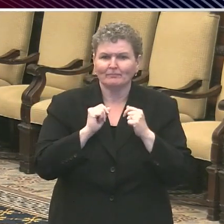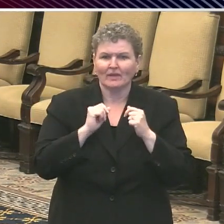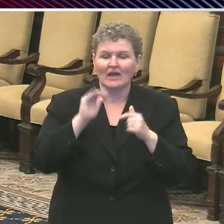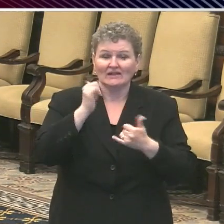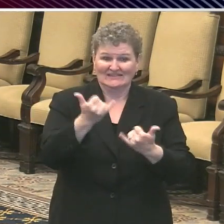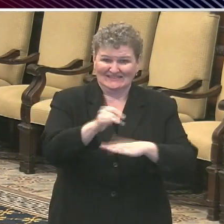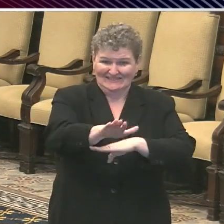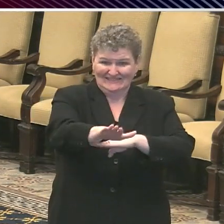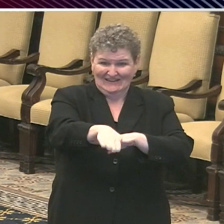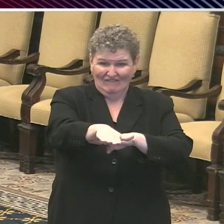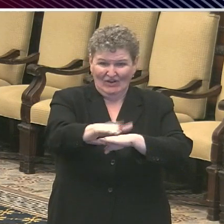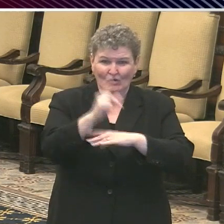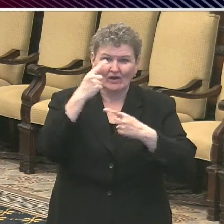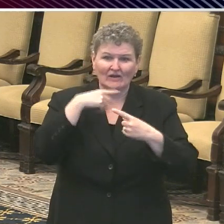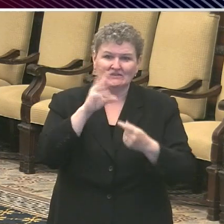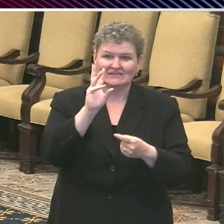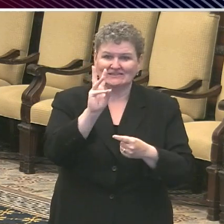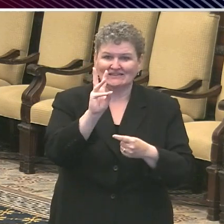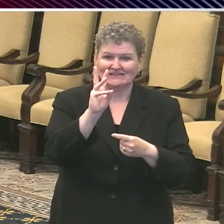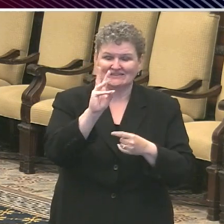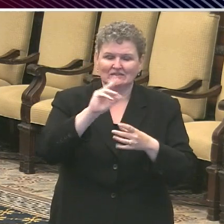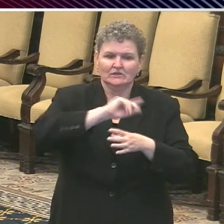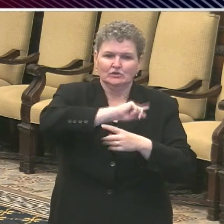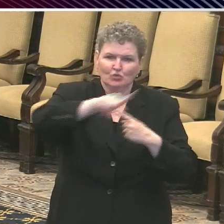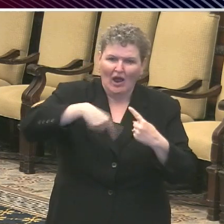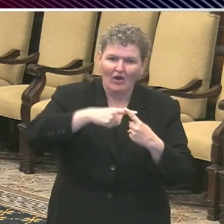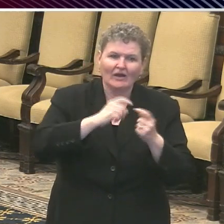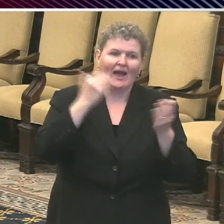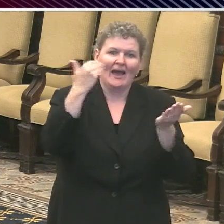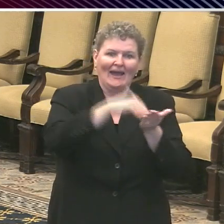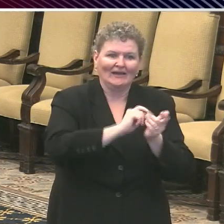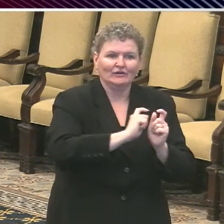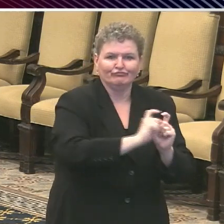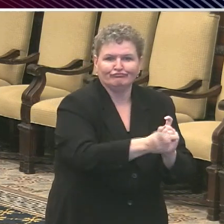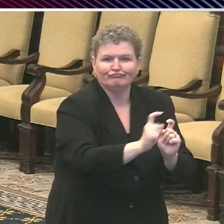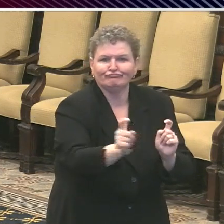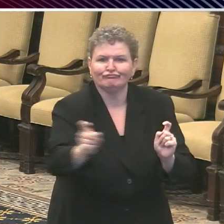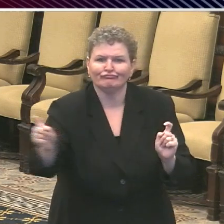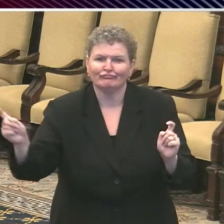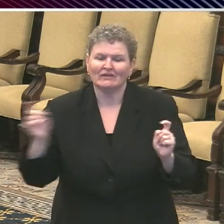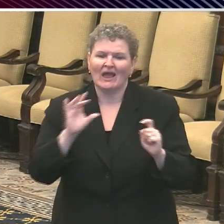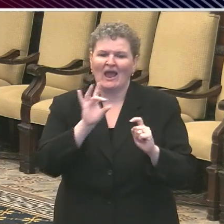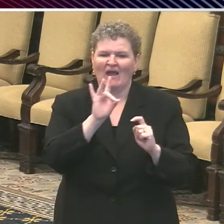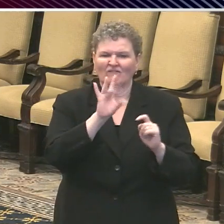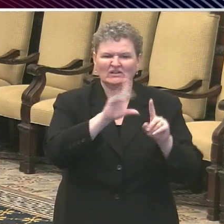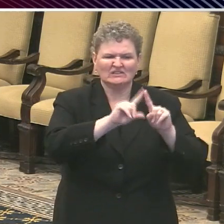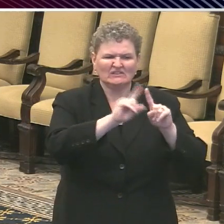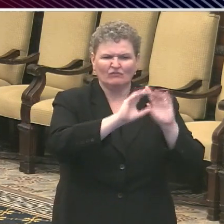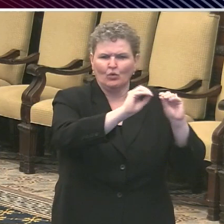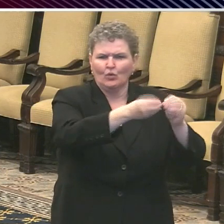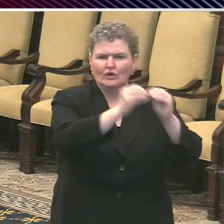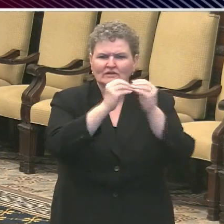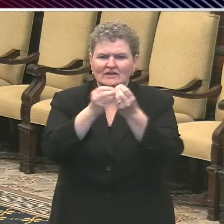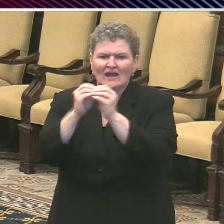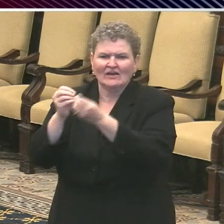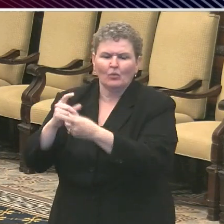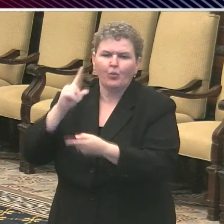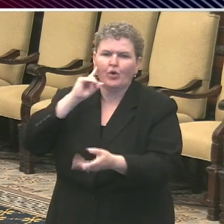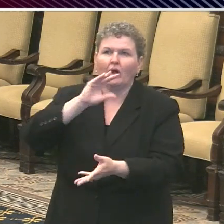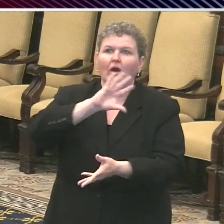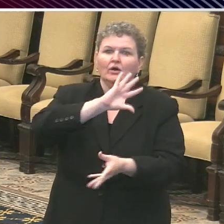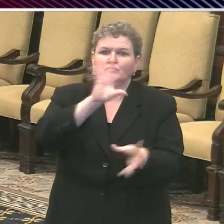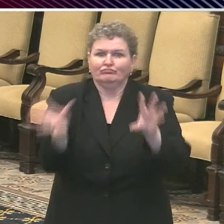nearly $2.5 million in a new round of grants to 85 organizations. That brings the total distributed since the fund was